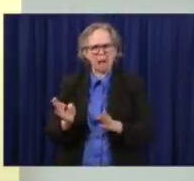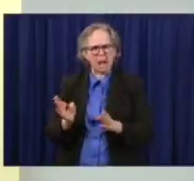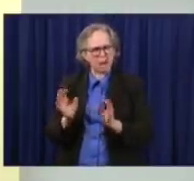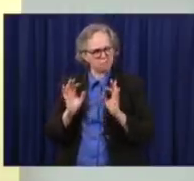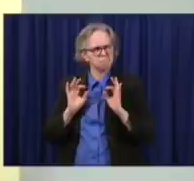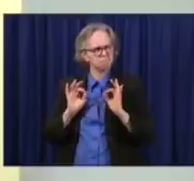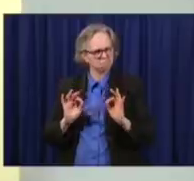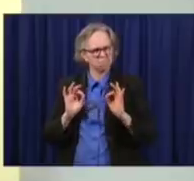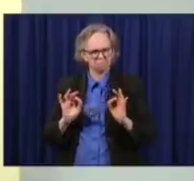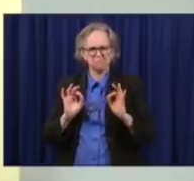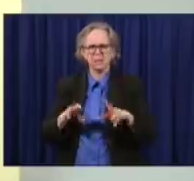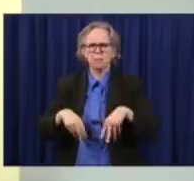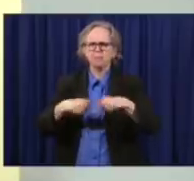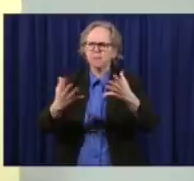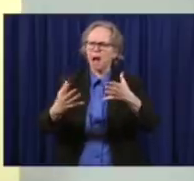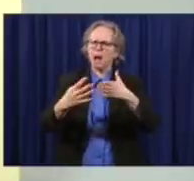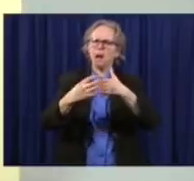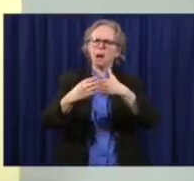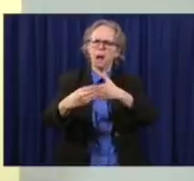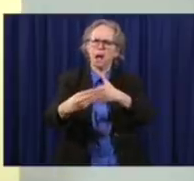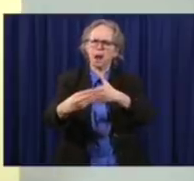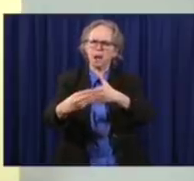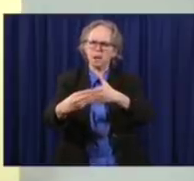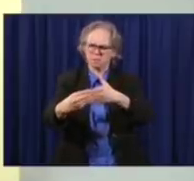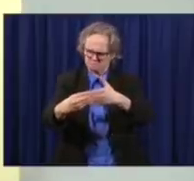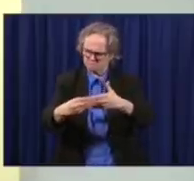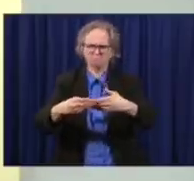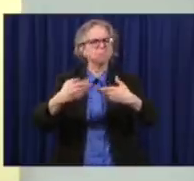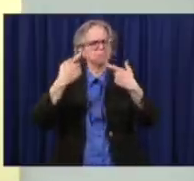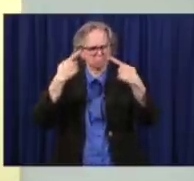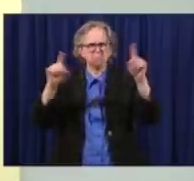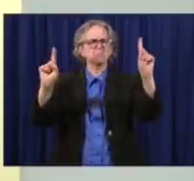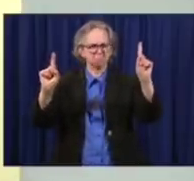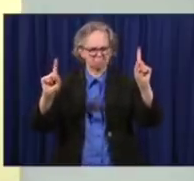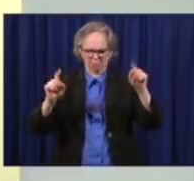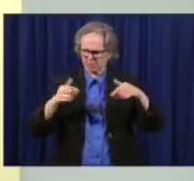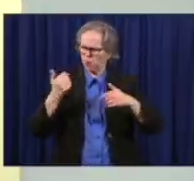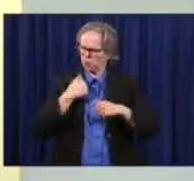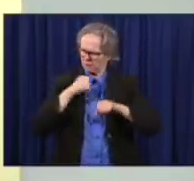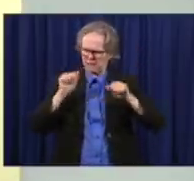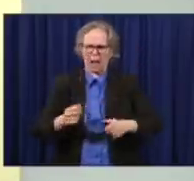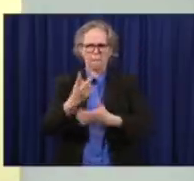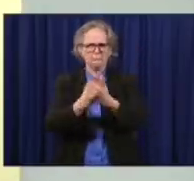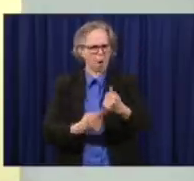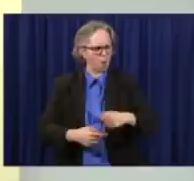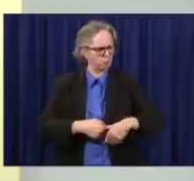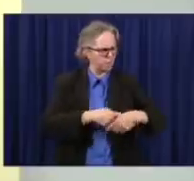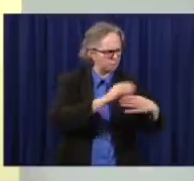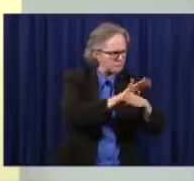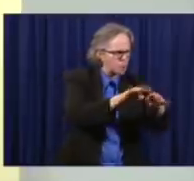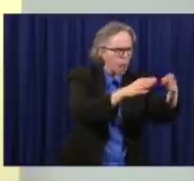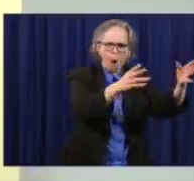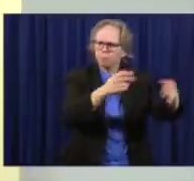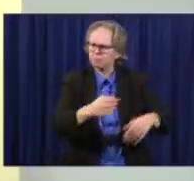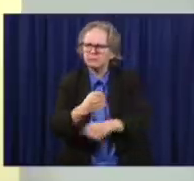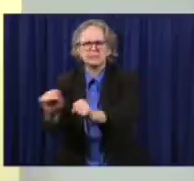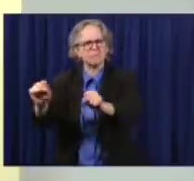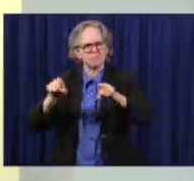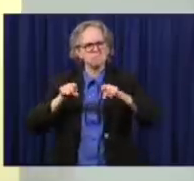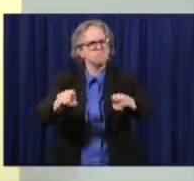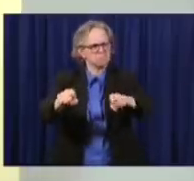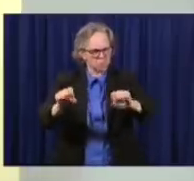in there together for a little bit longer. I know that we're all being asked to do things that in many cases we